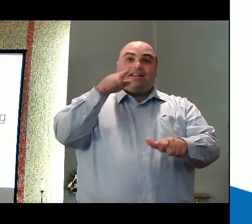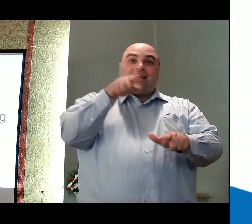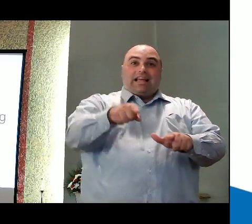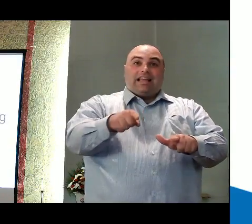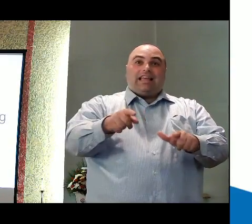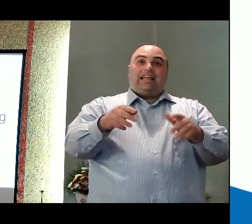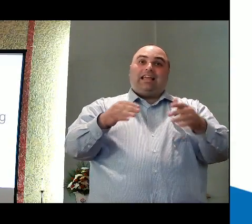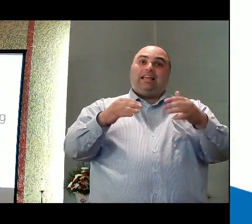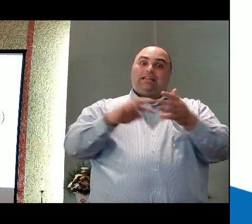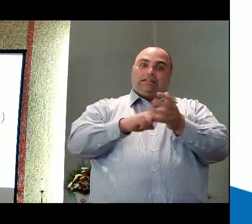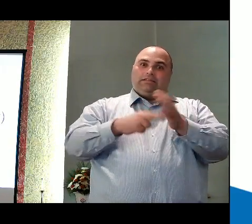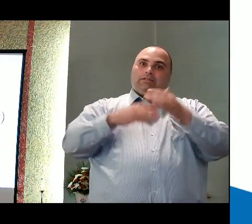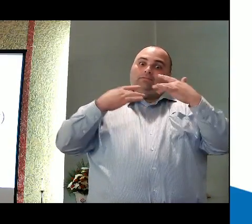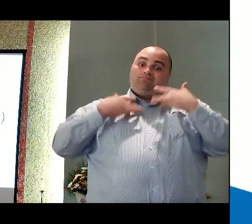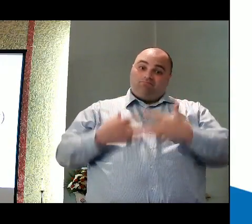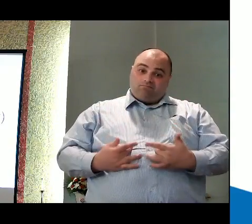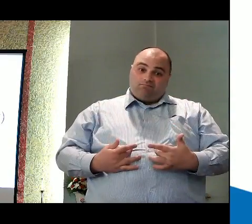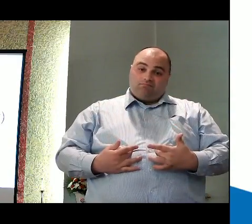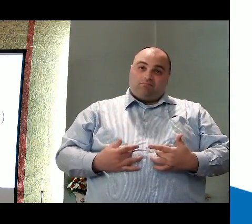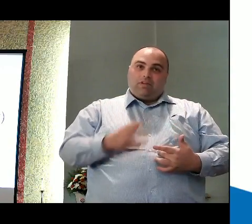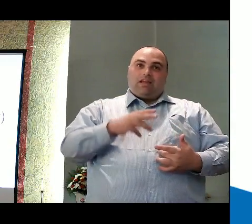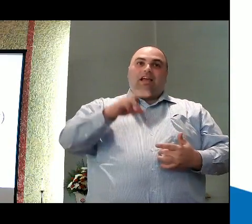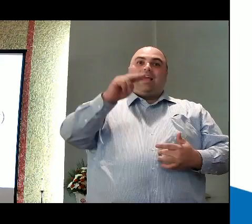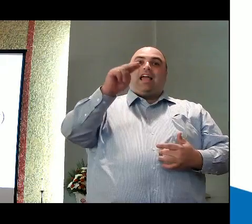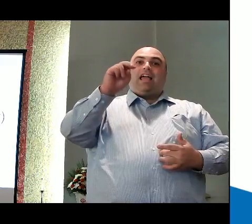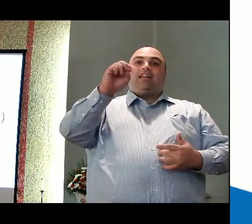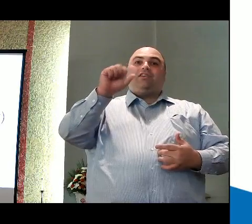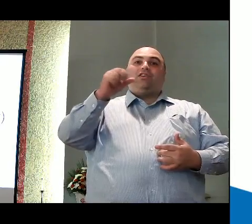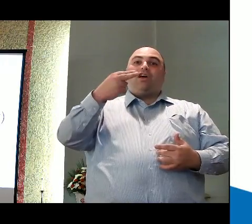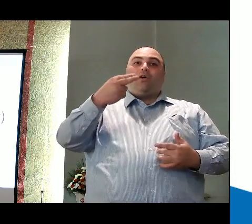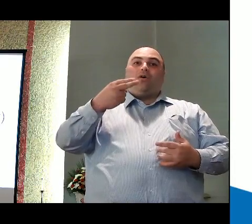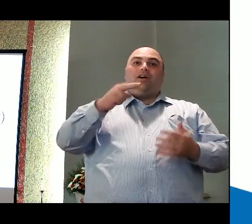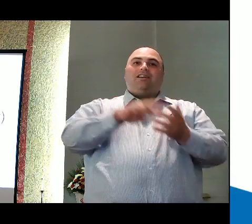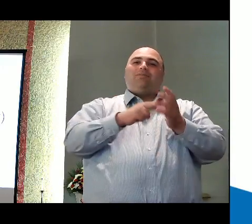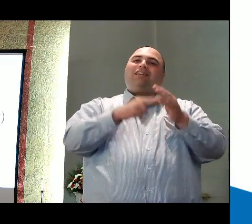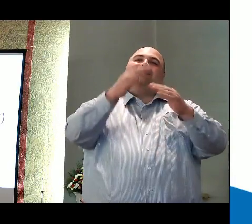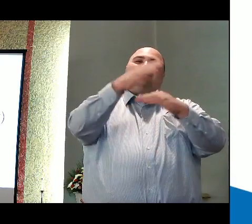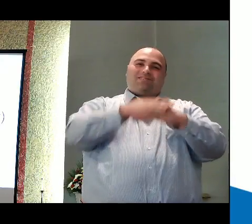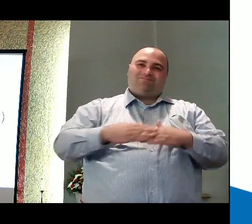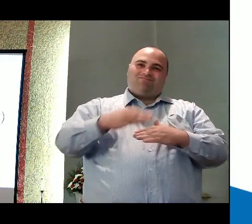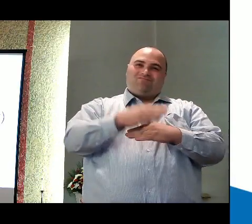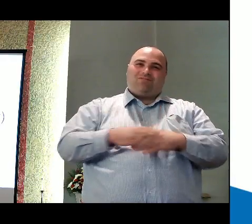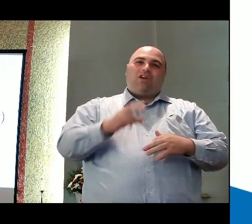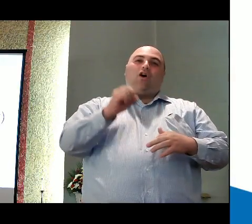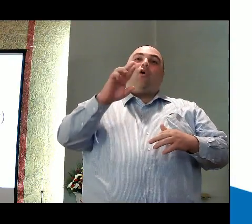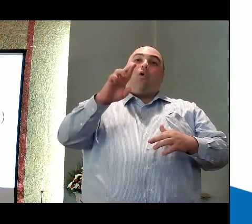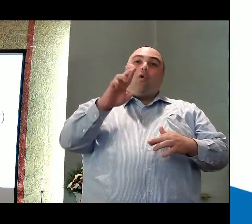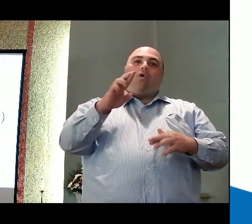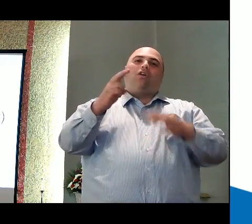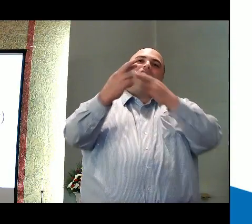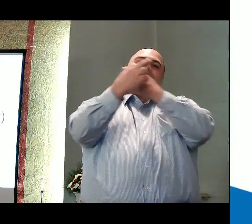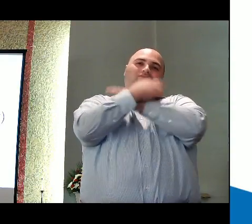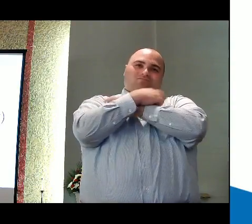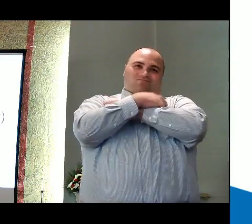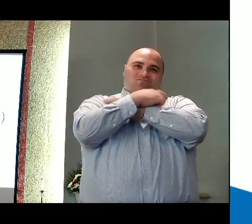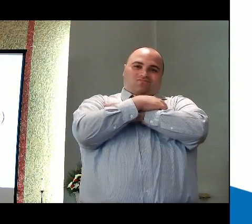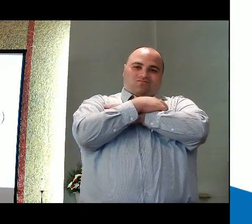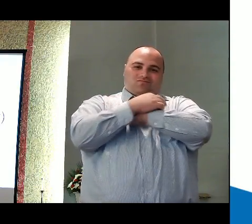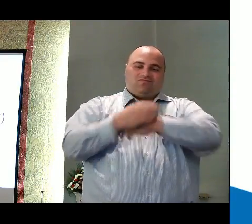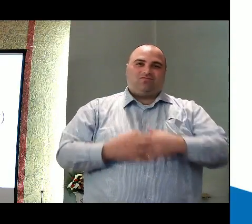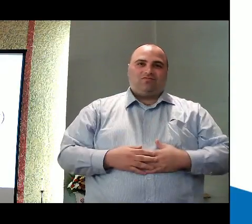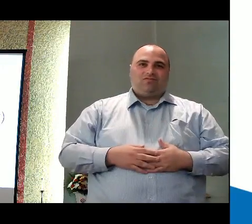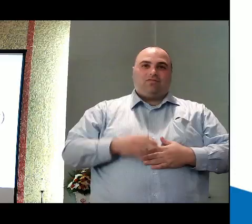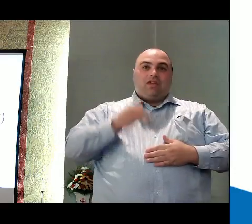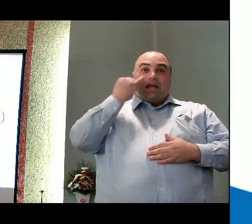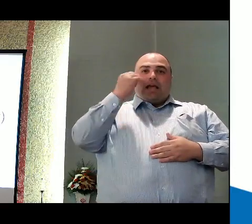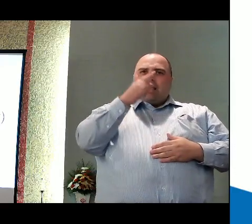the despairing. And Noah means comfort or rest. Why is this important? If you look at the first